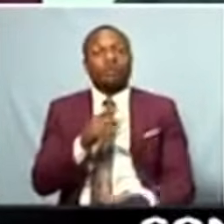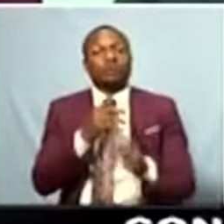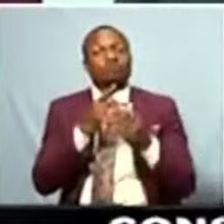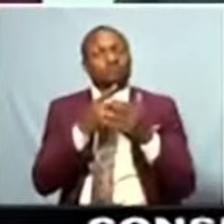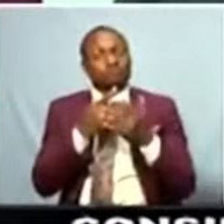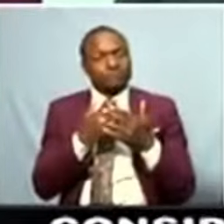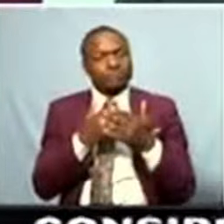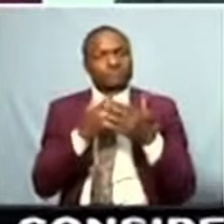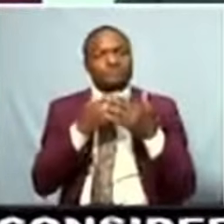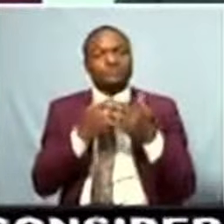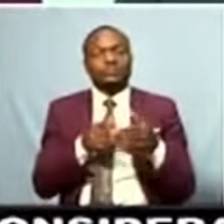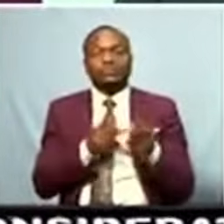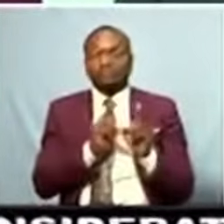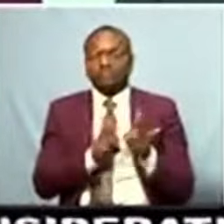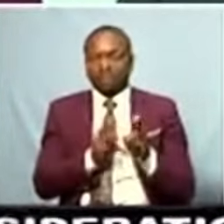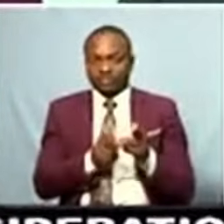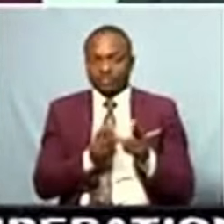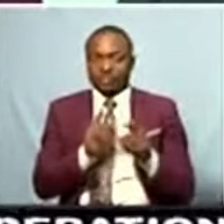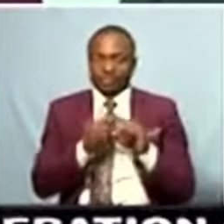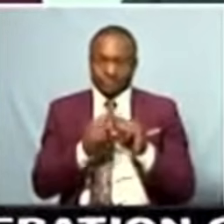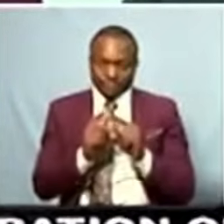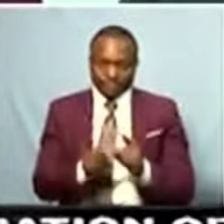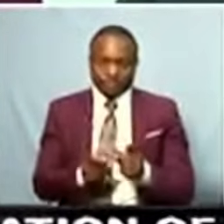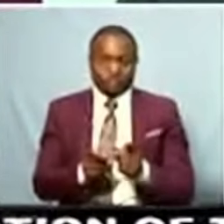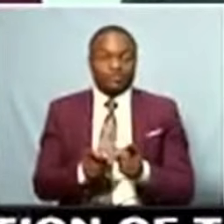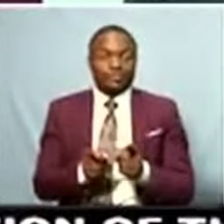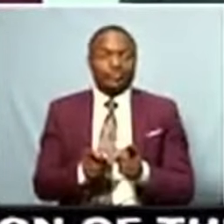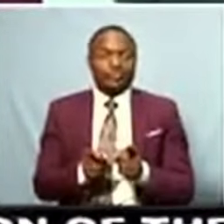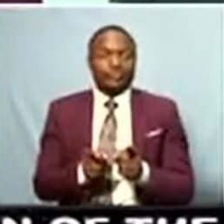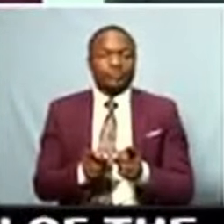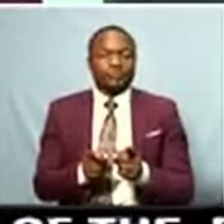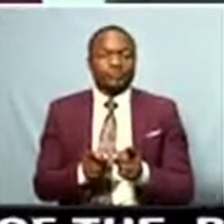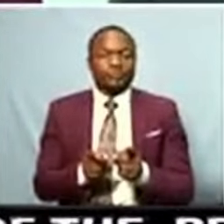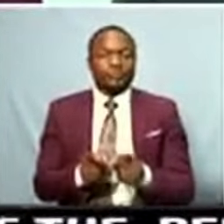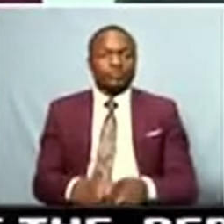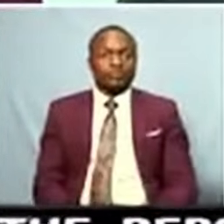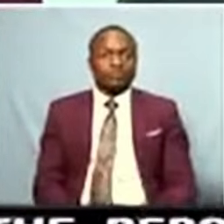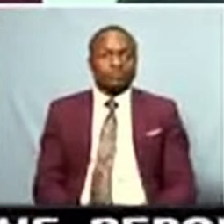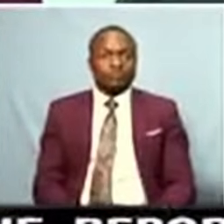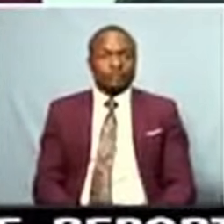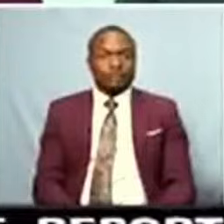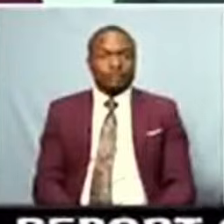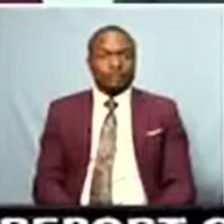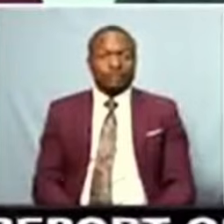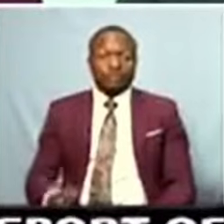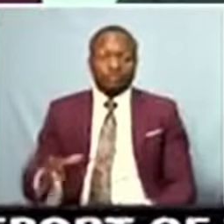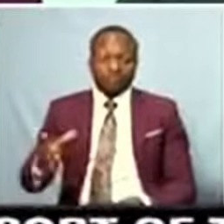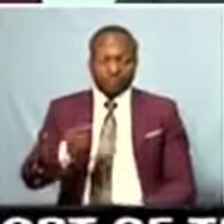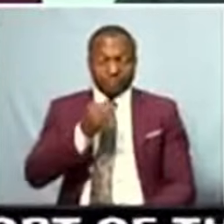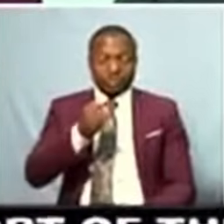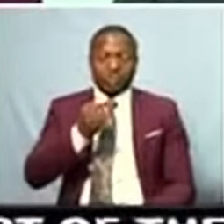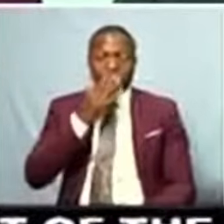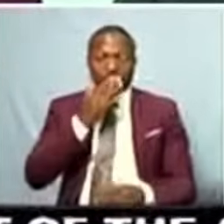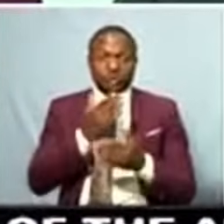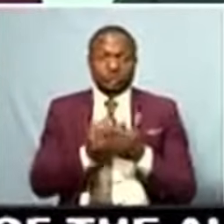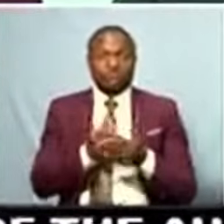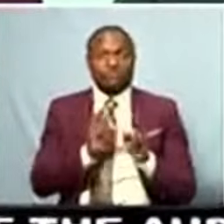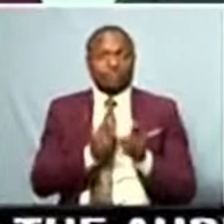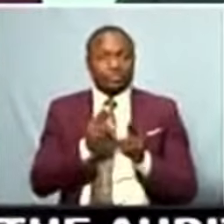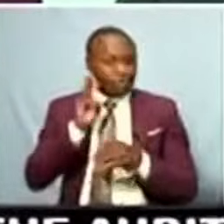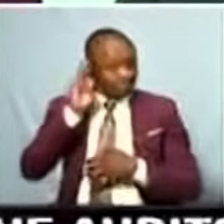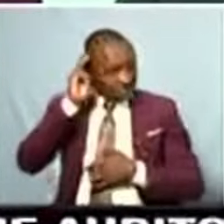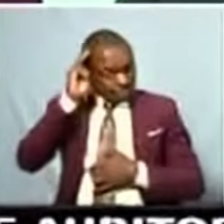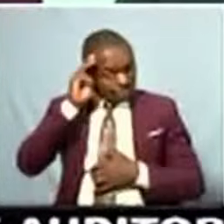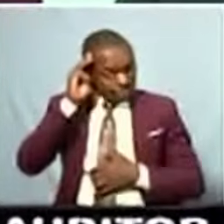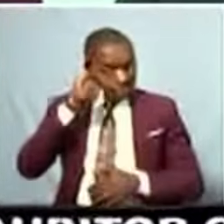the response. Fortunately, we got a favorable response from the ministry.